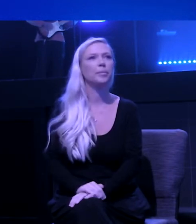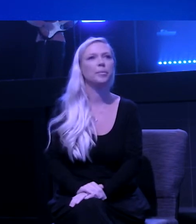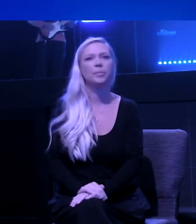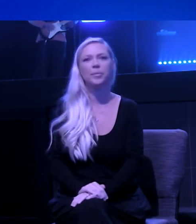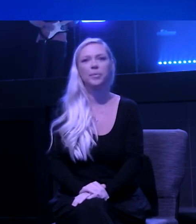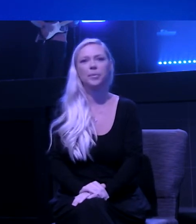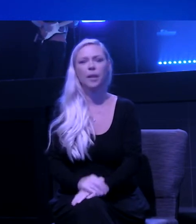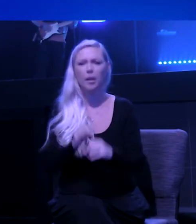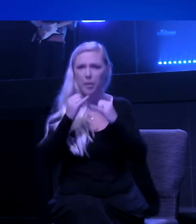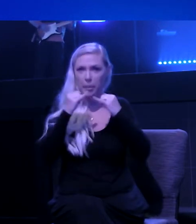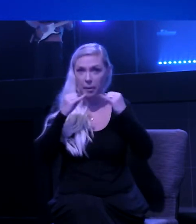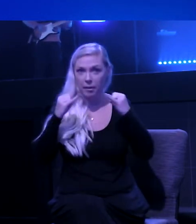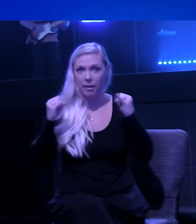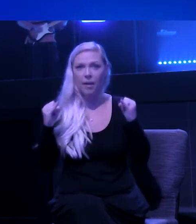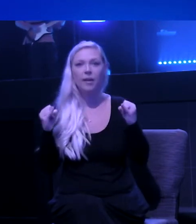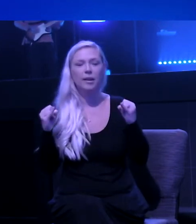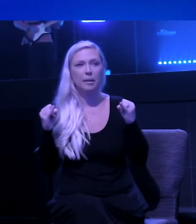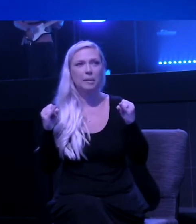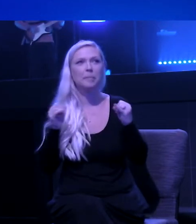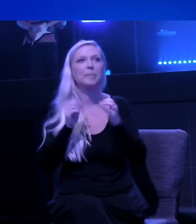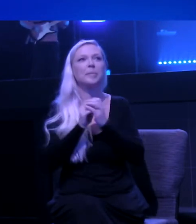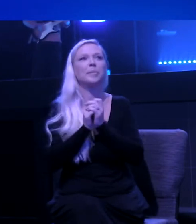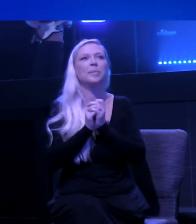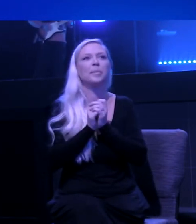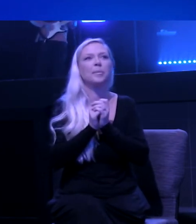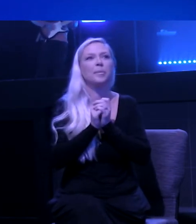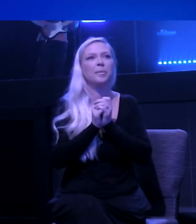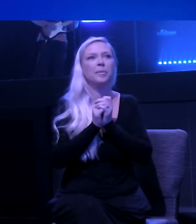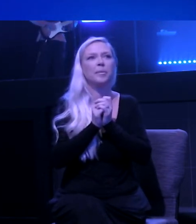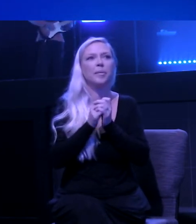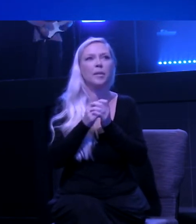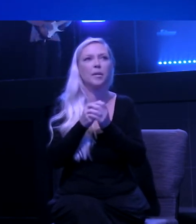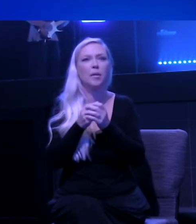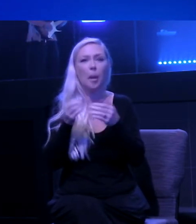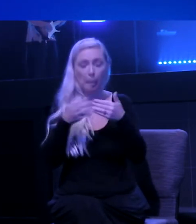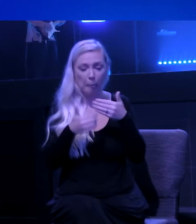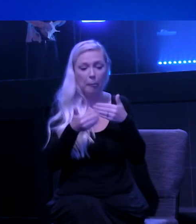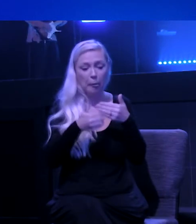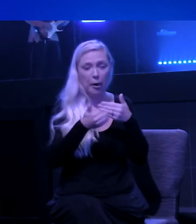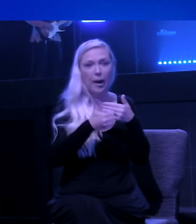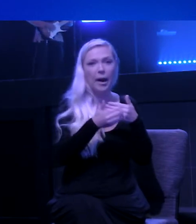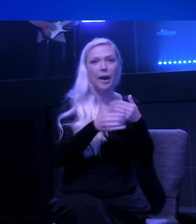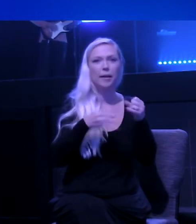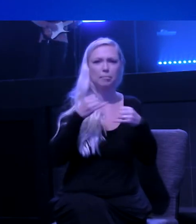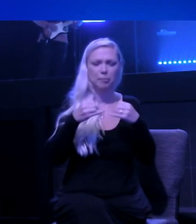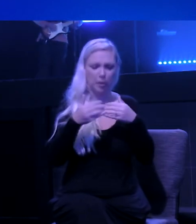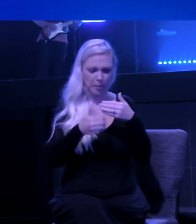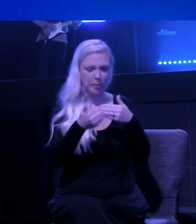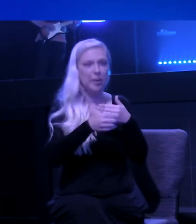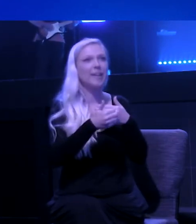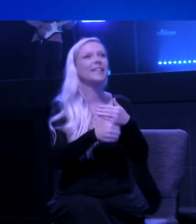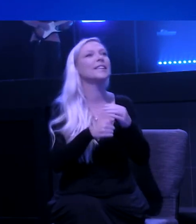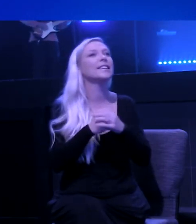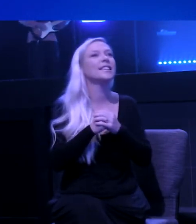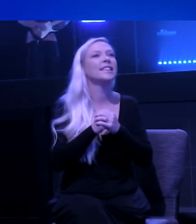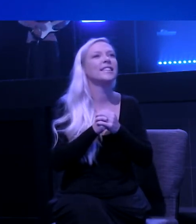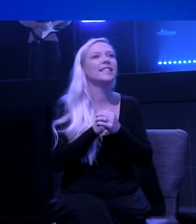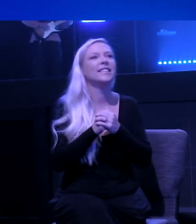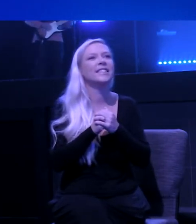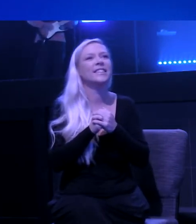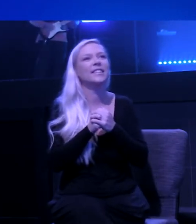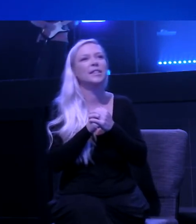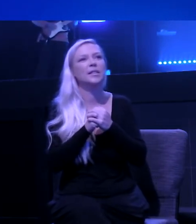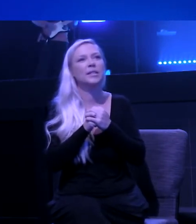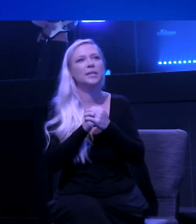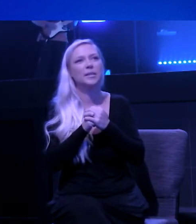lasagna. We got some pasta, got some garlic rolls. Amen for the garlic. Any garlic roll people, you know what I'm talking about? So you're like, maybe you